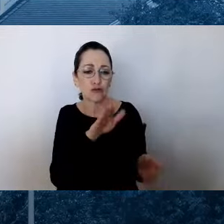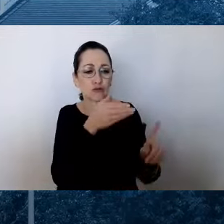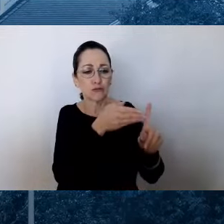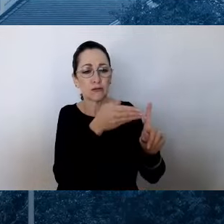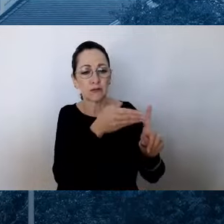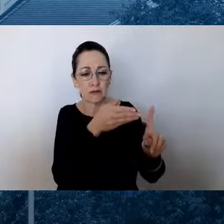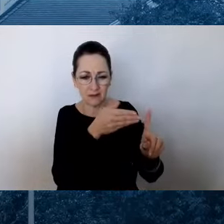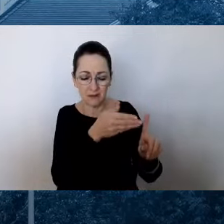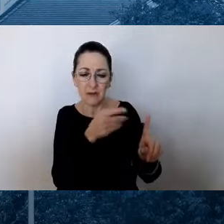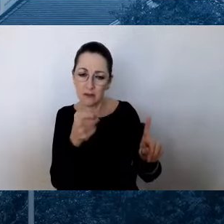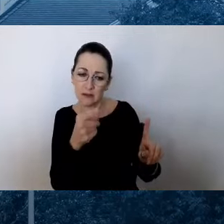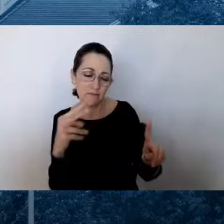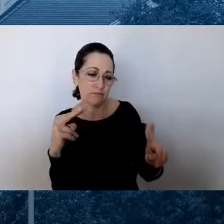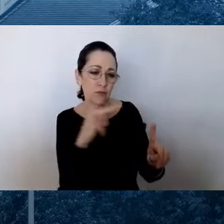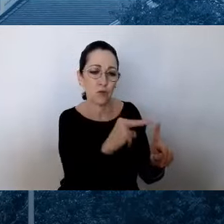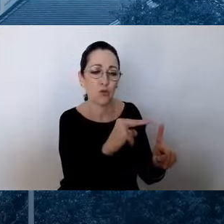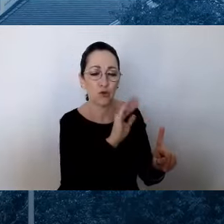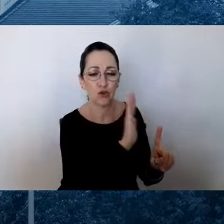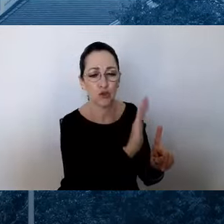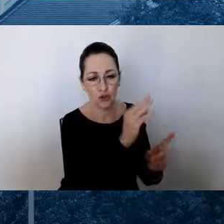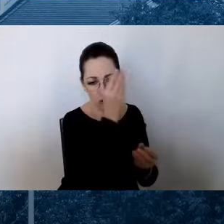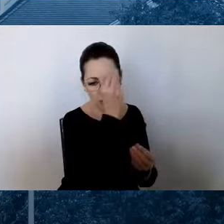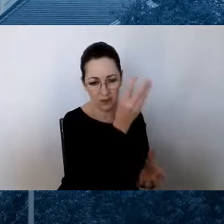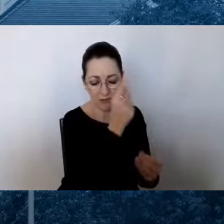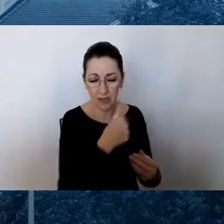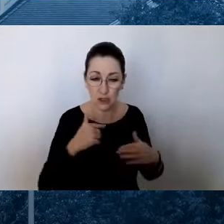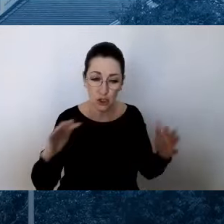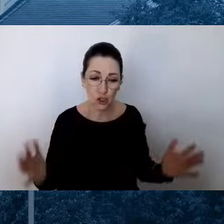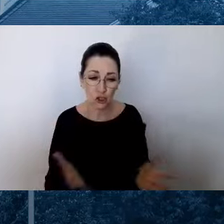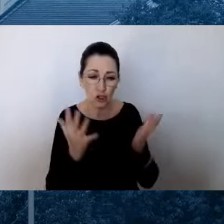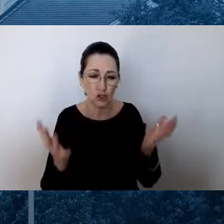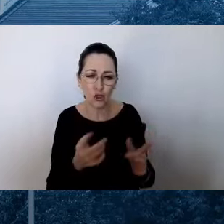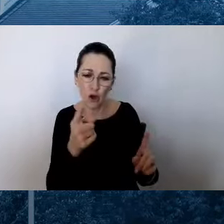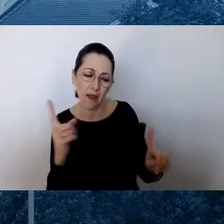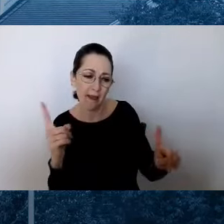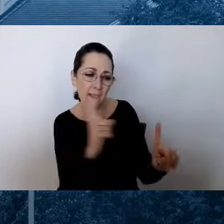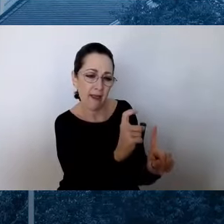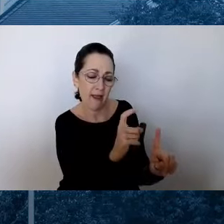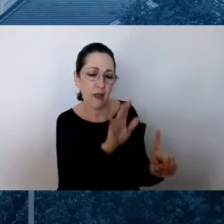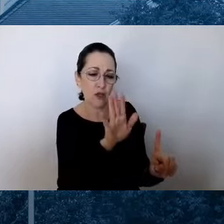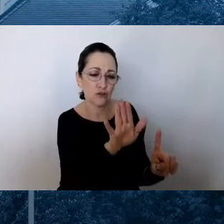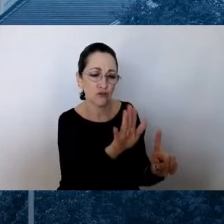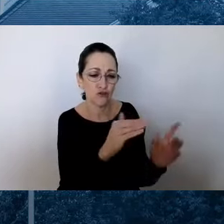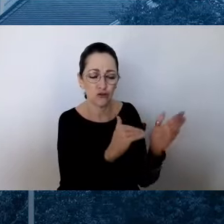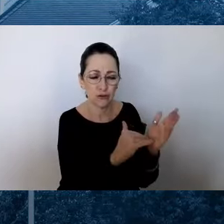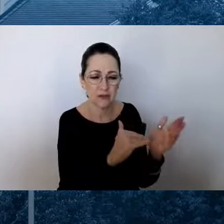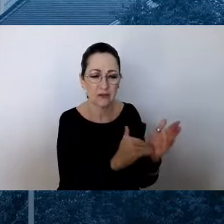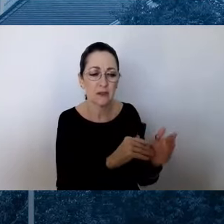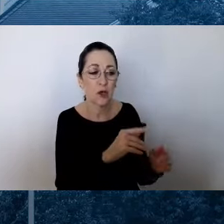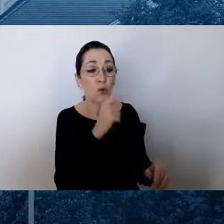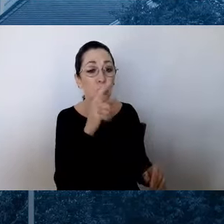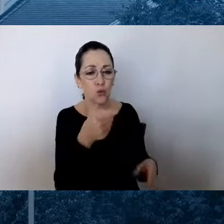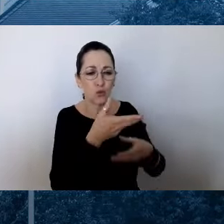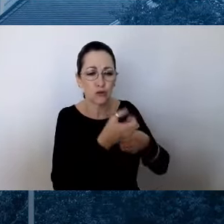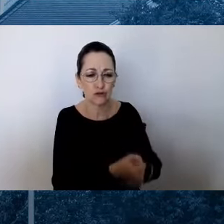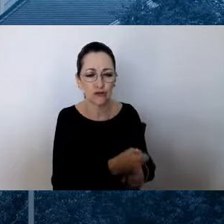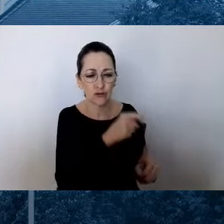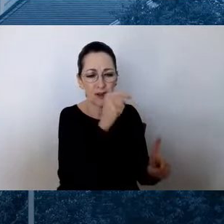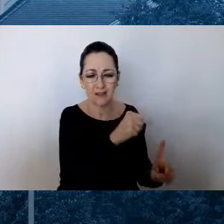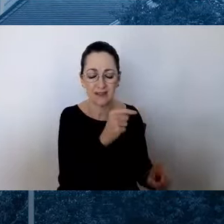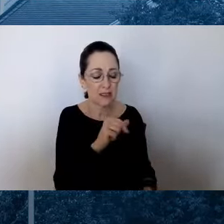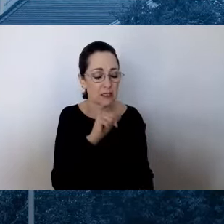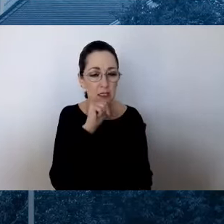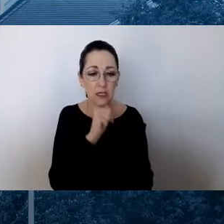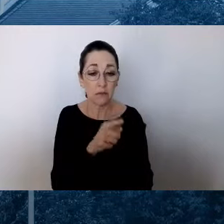the fence. We encourage people to ask the questions that they have, and not just discuss them